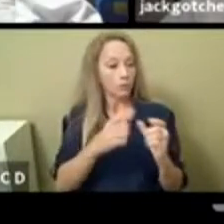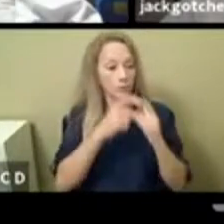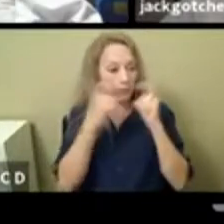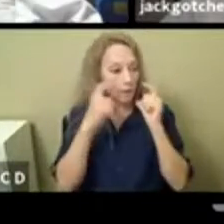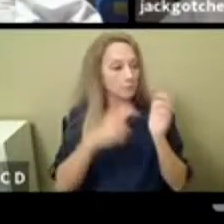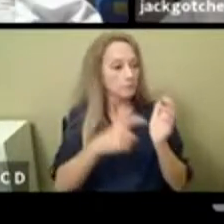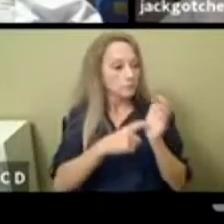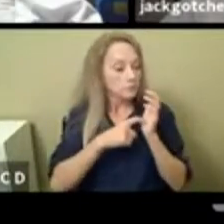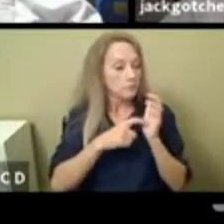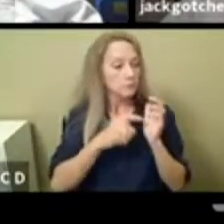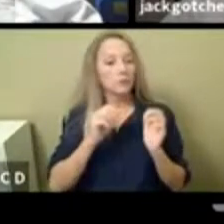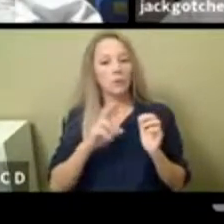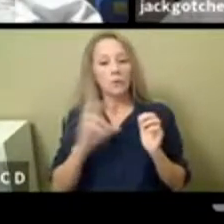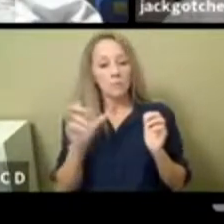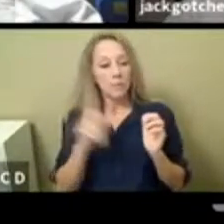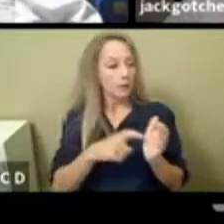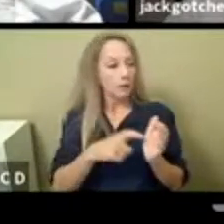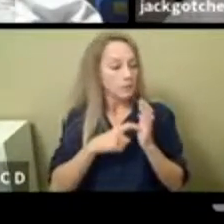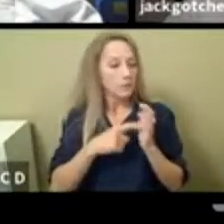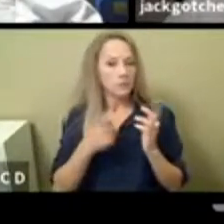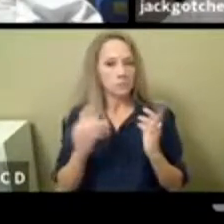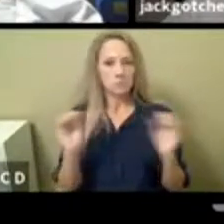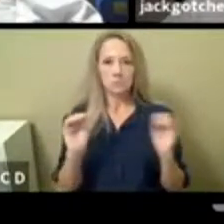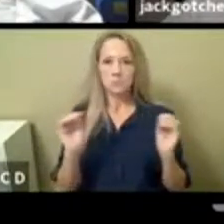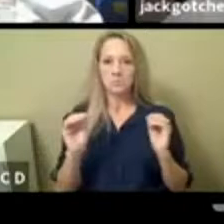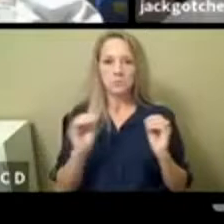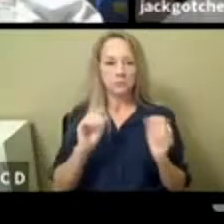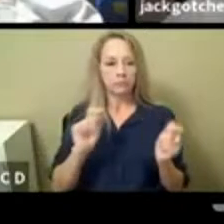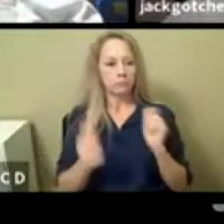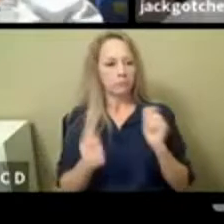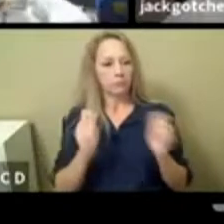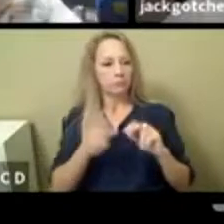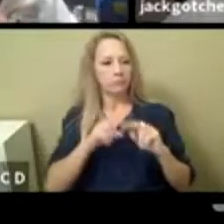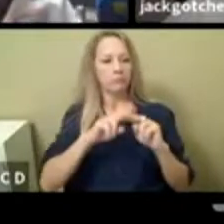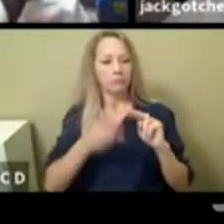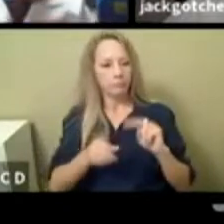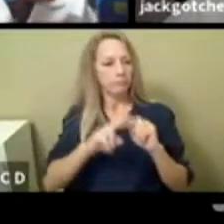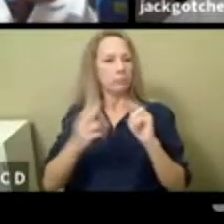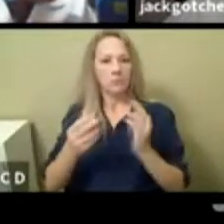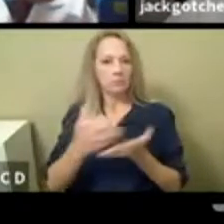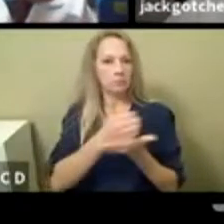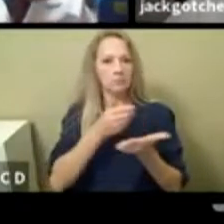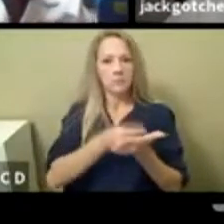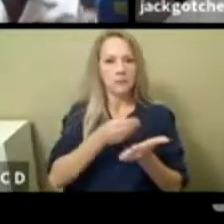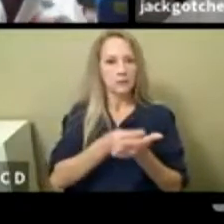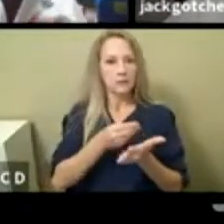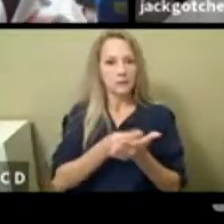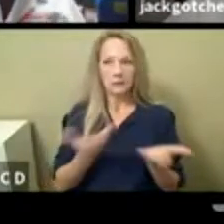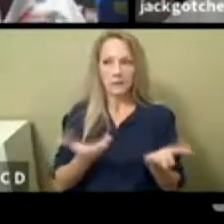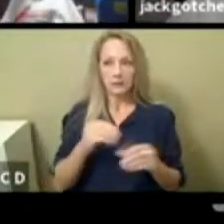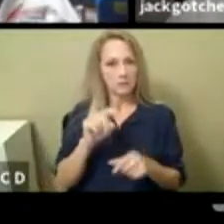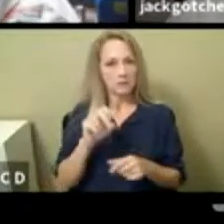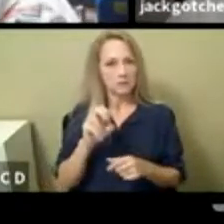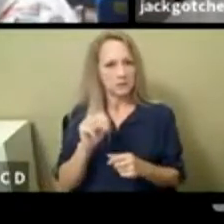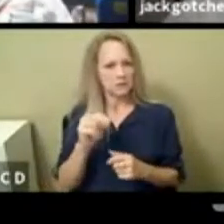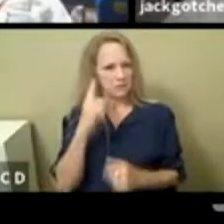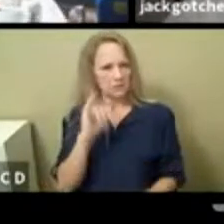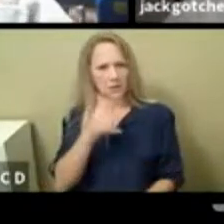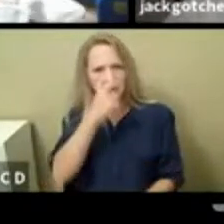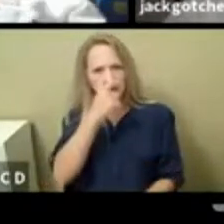not increased back to pre-COVID levels in the state of Tennessee. So I thought that was interesting too.